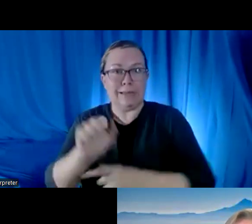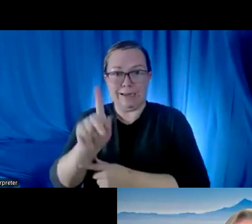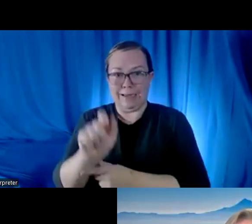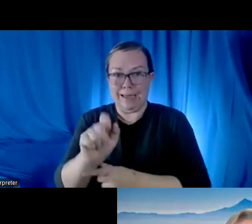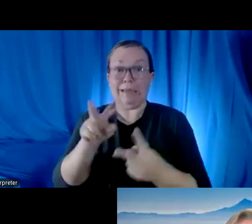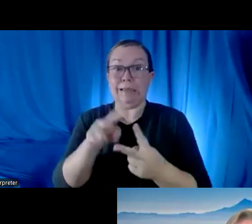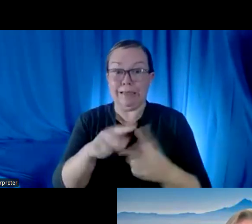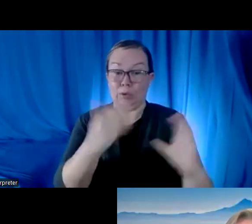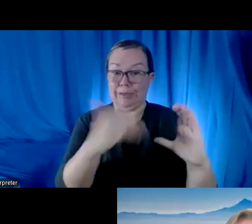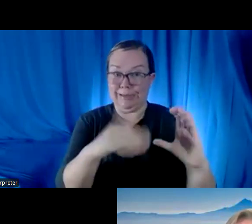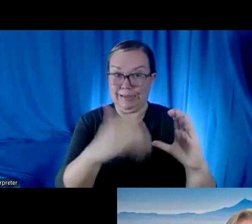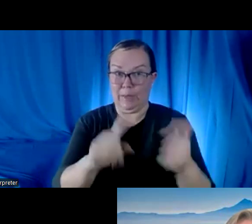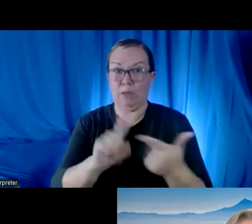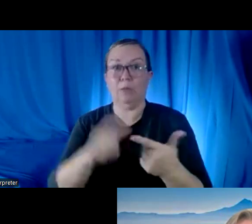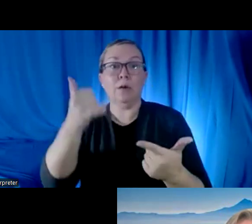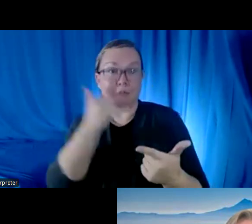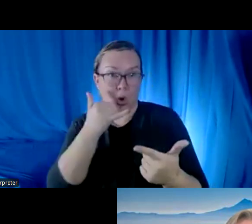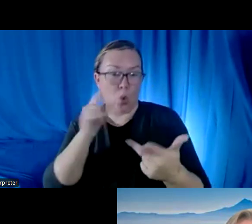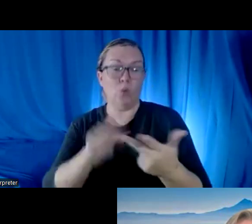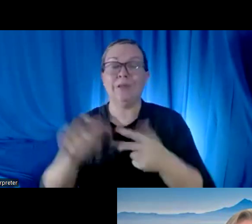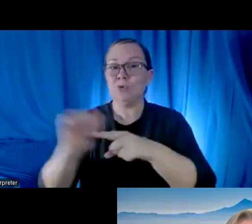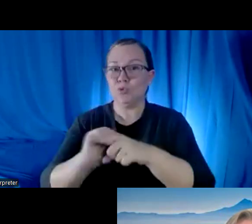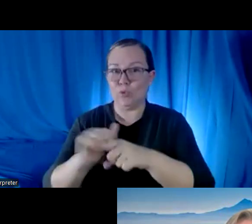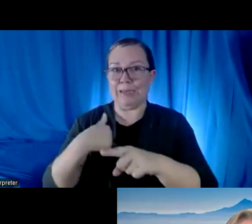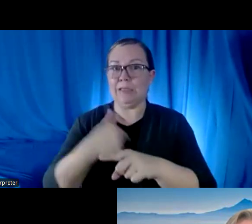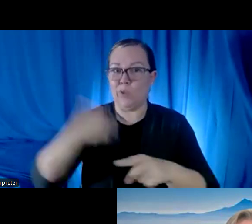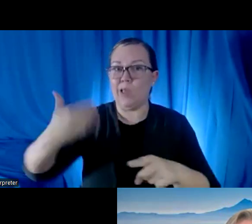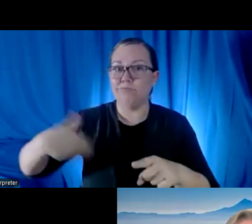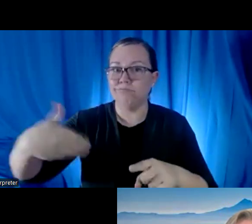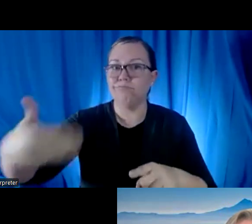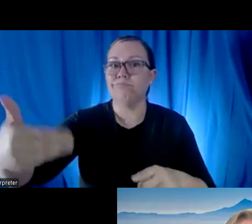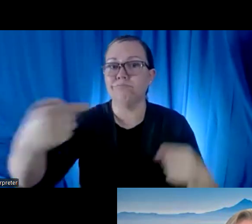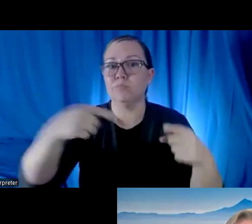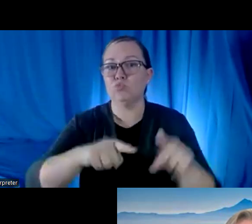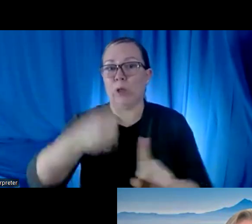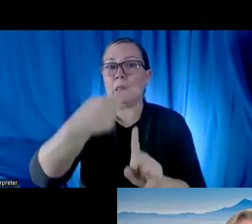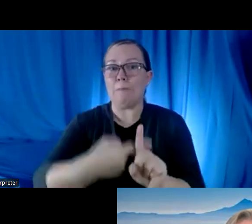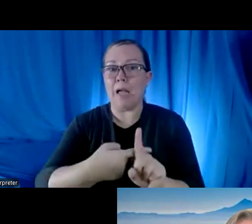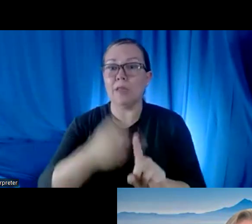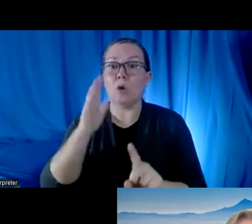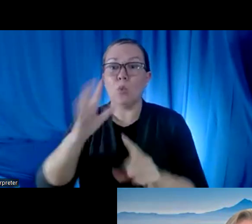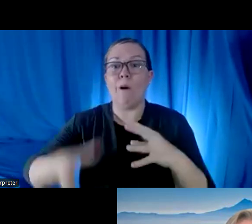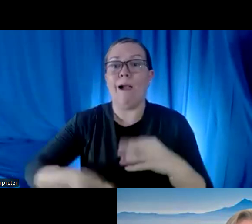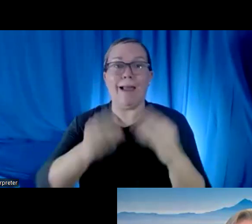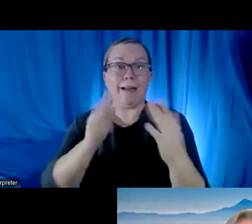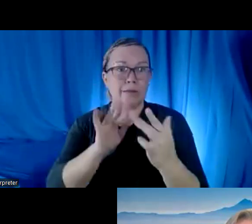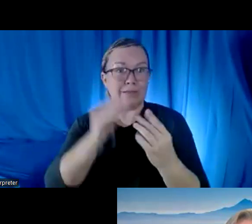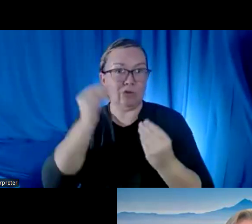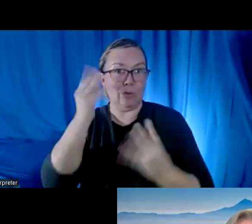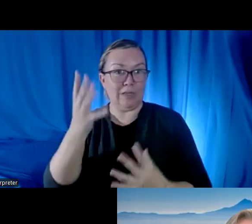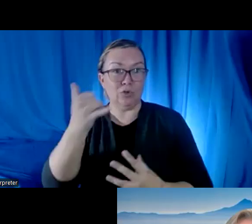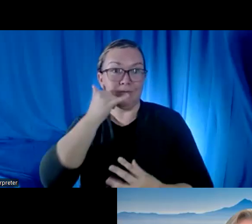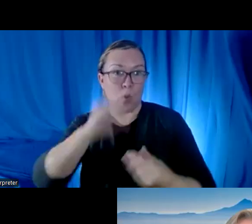hotline, email, and through trainings that we periodically do throughout the month. I will put our contact information, our phone number and